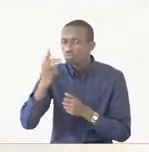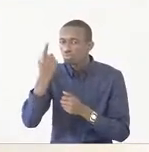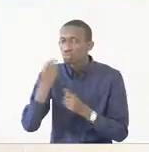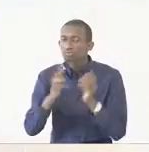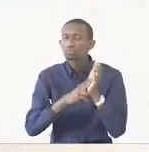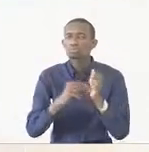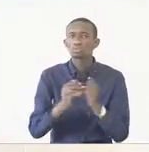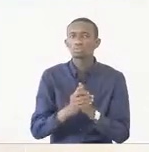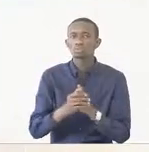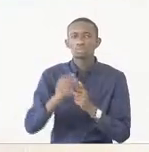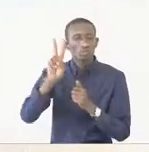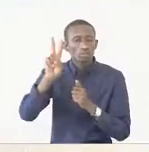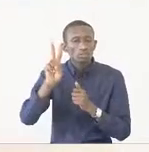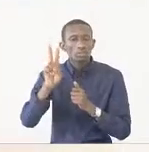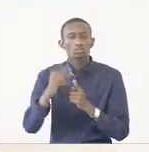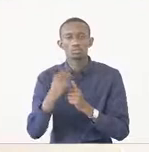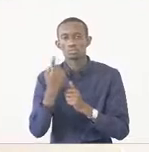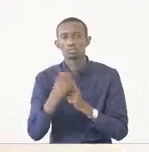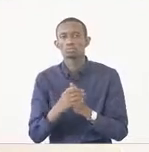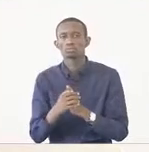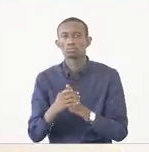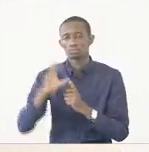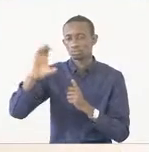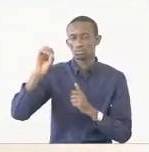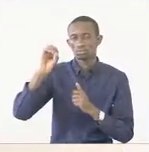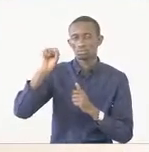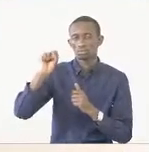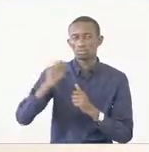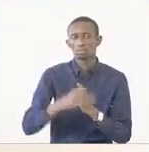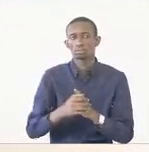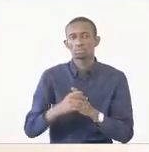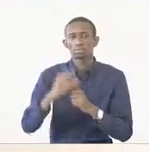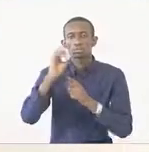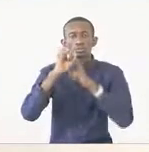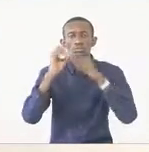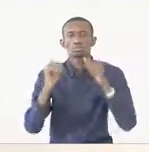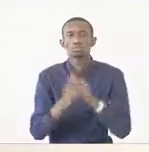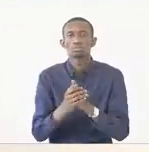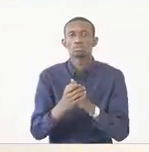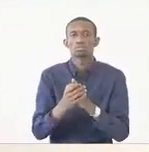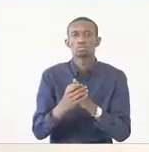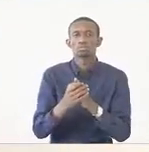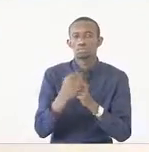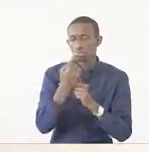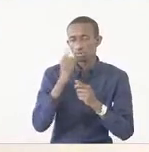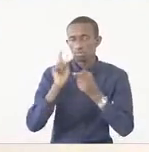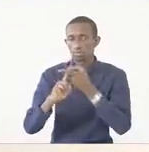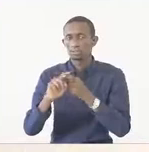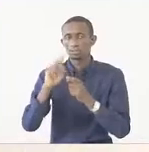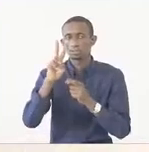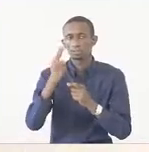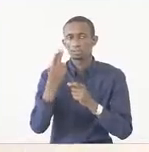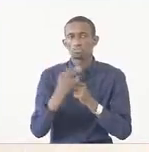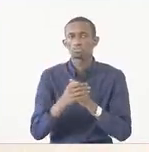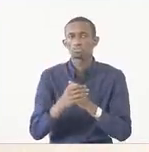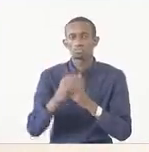to V1 cosine theta 1 plus V2 cosine